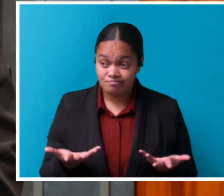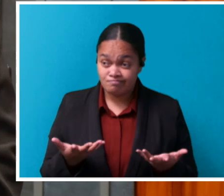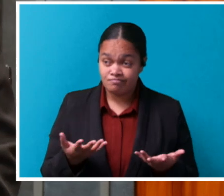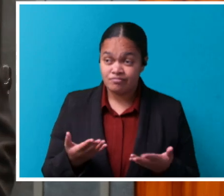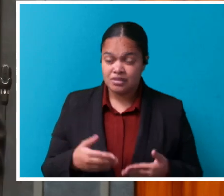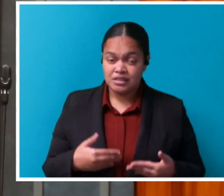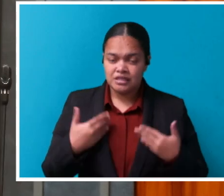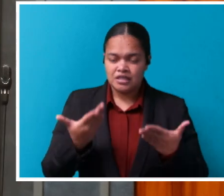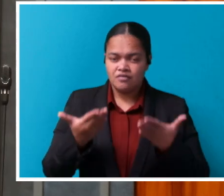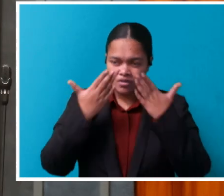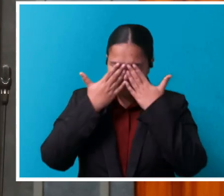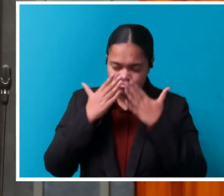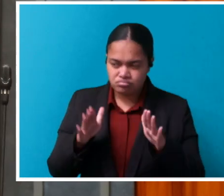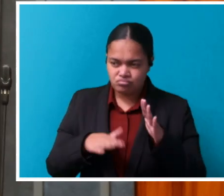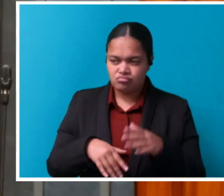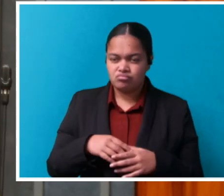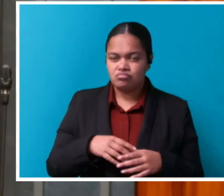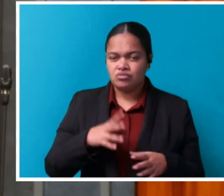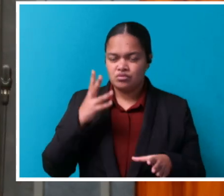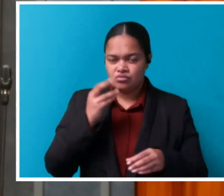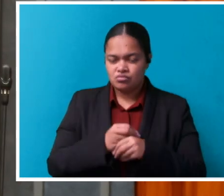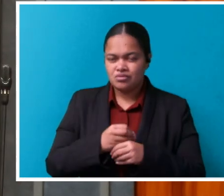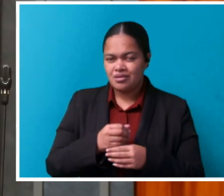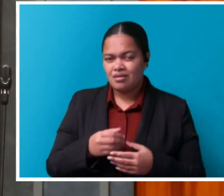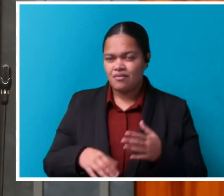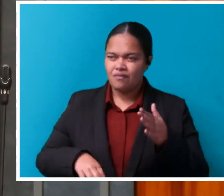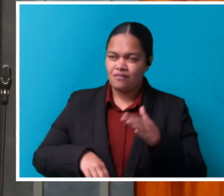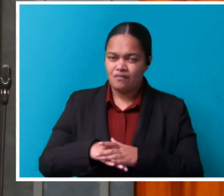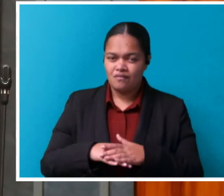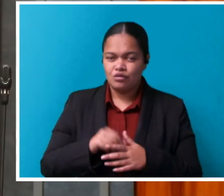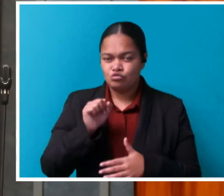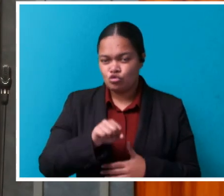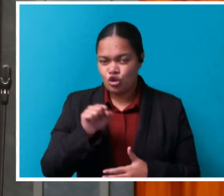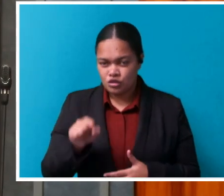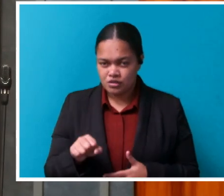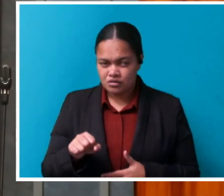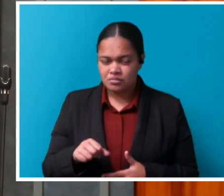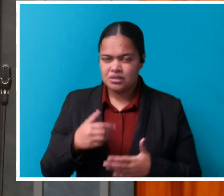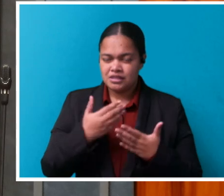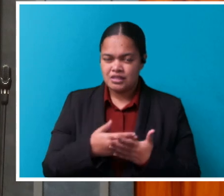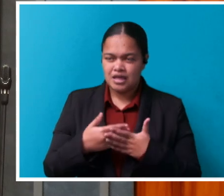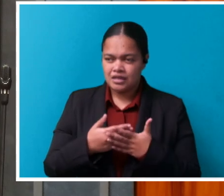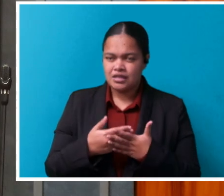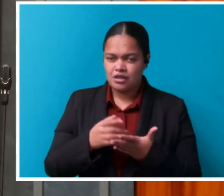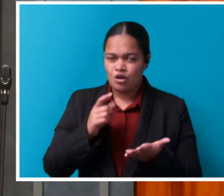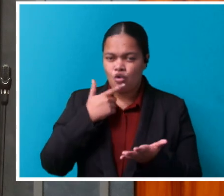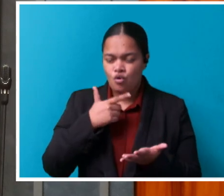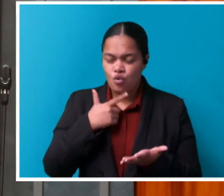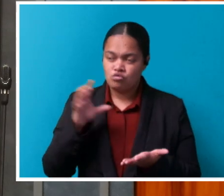full picture of the total students assisted so far, which includes scholarships, study loan and grants,